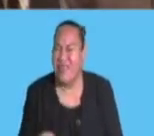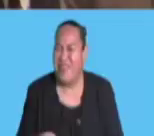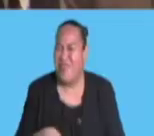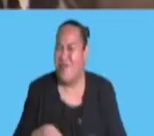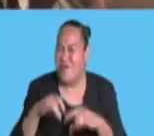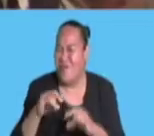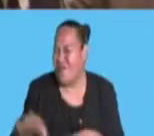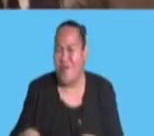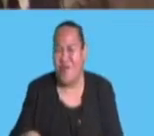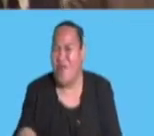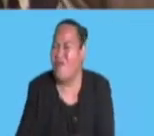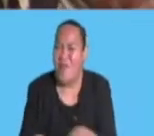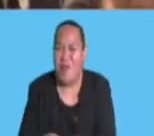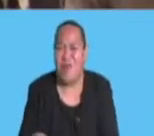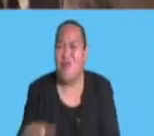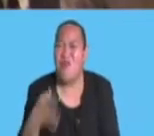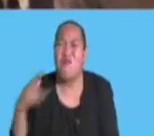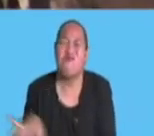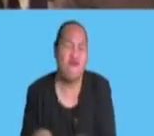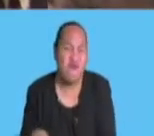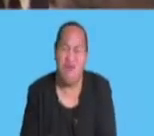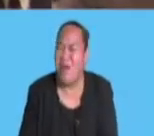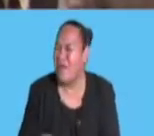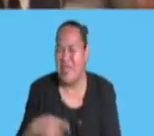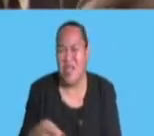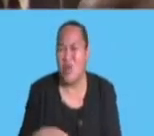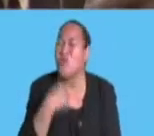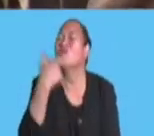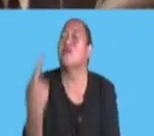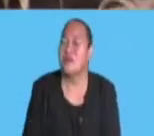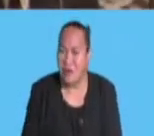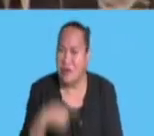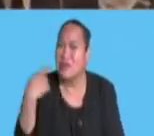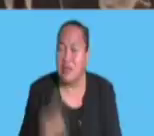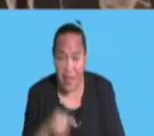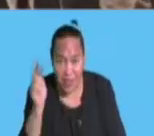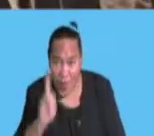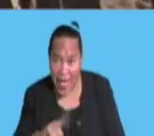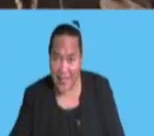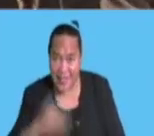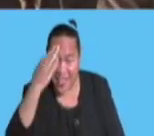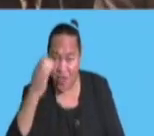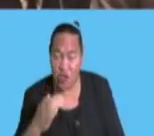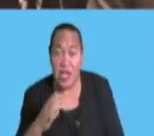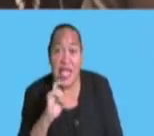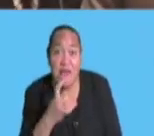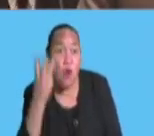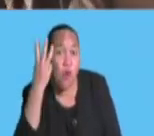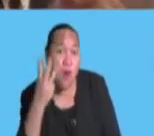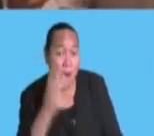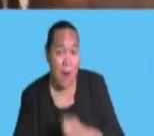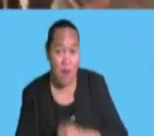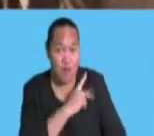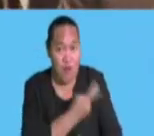bollocks! Absolute hogwash! Absolute rubbish! That is absurd. Today in this country, when a woman becomes